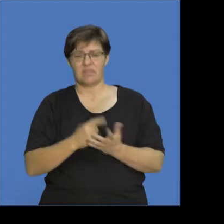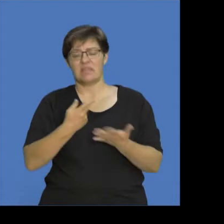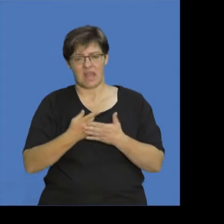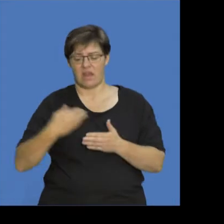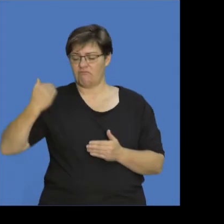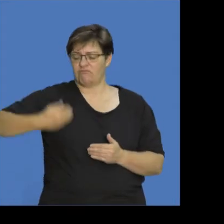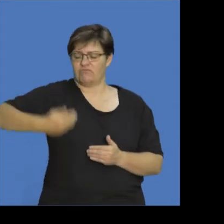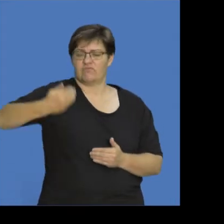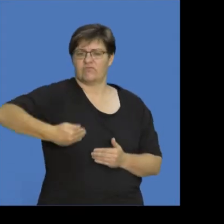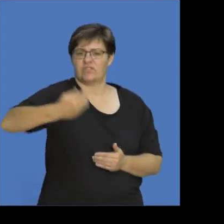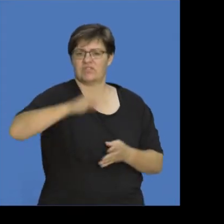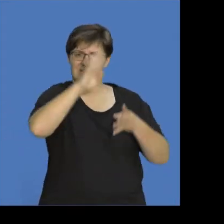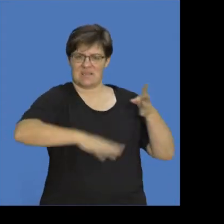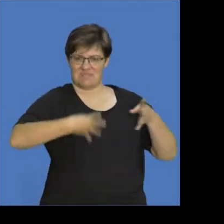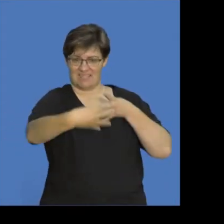frequency table.